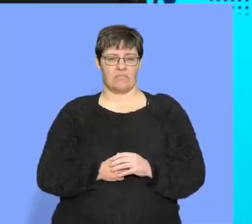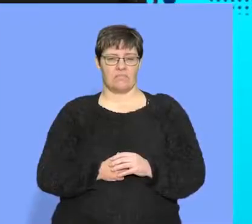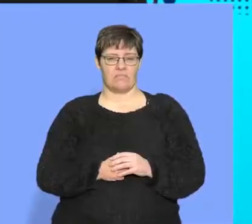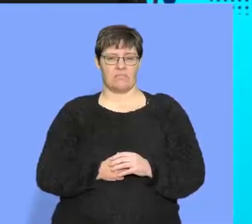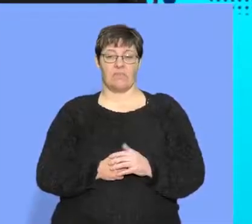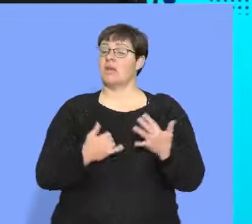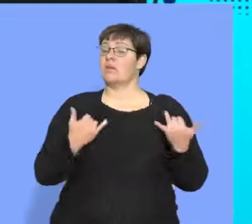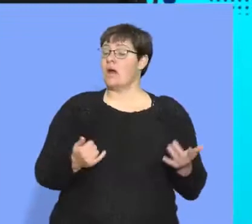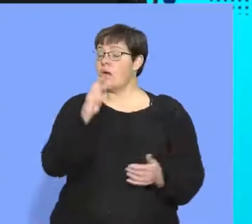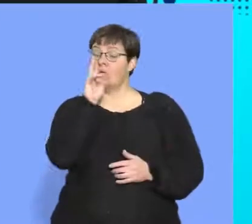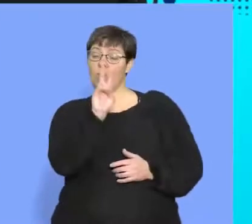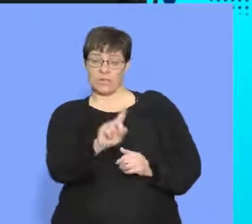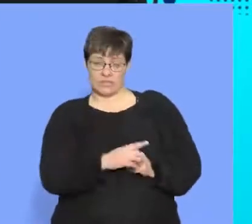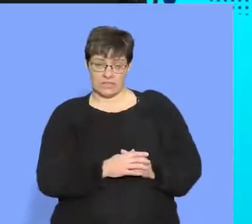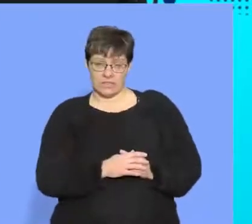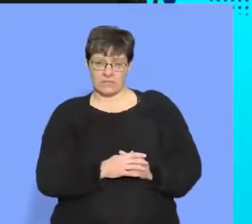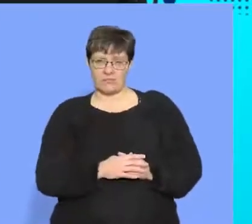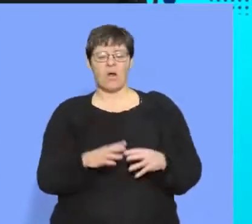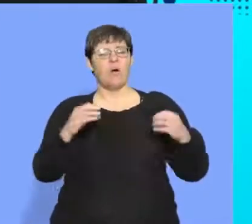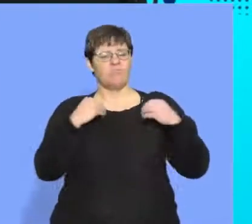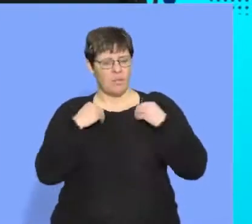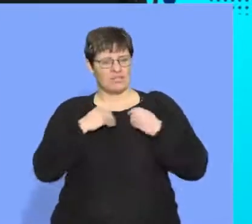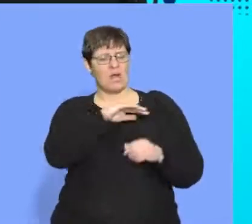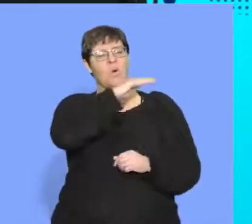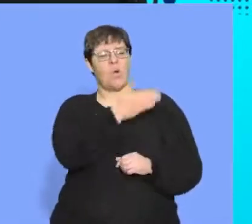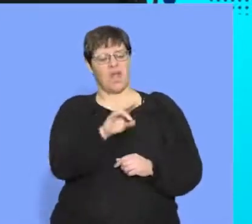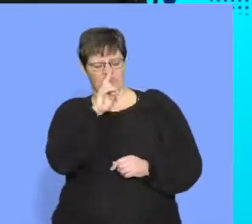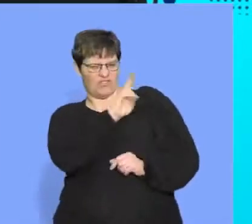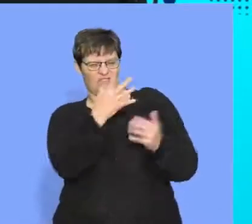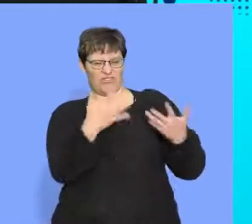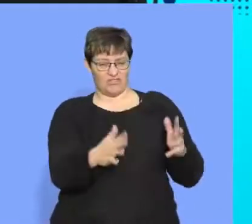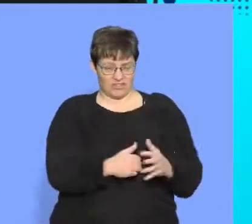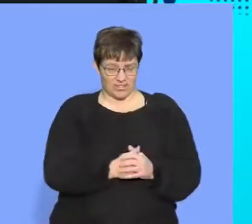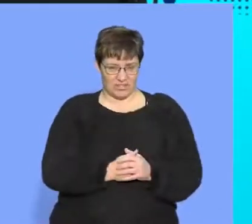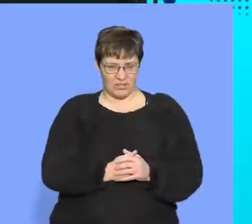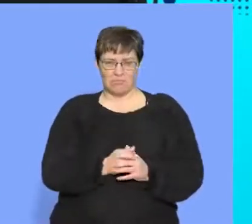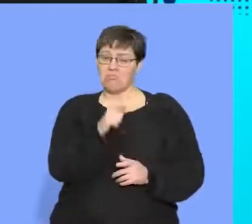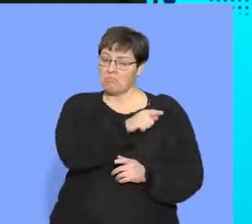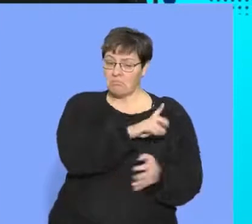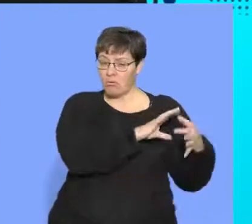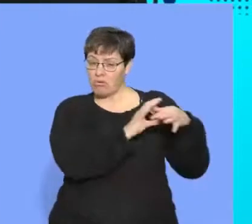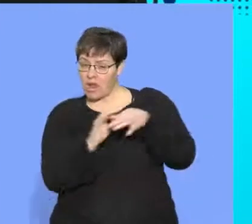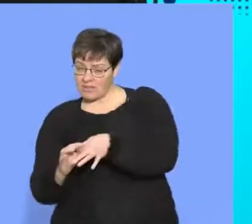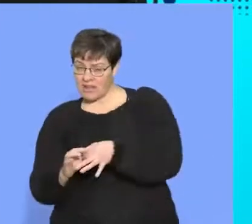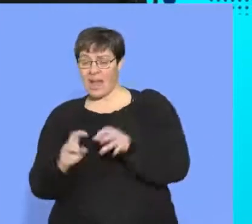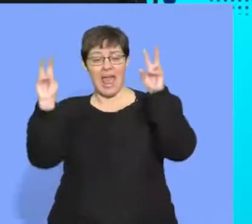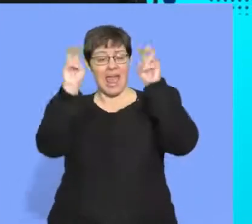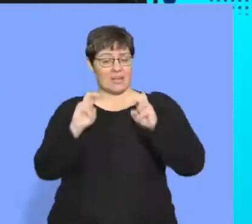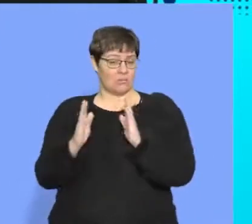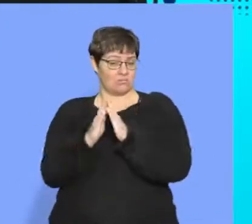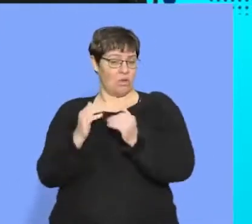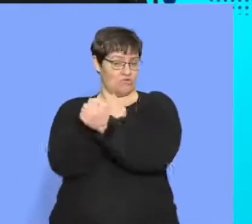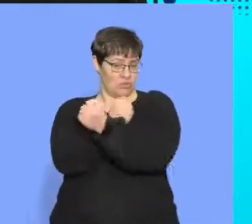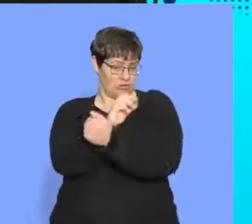Now we need to take a look at some of the properties of waves we've already looked at and see if we can relate them to electromagnetic